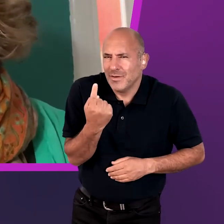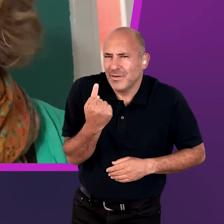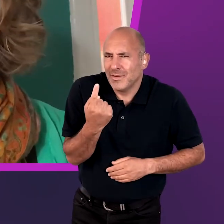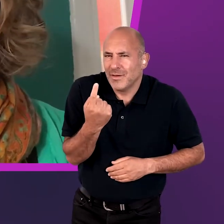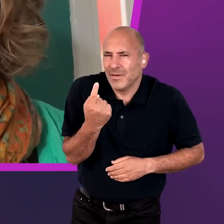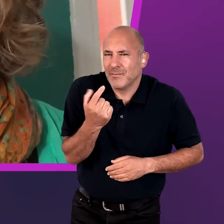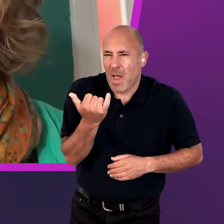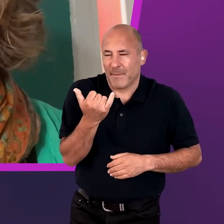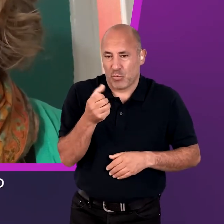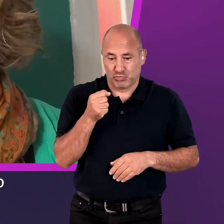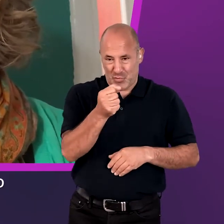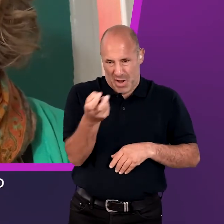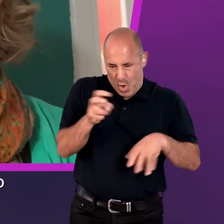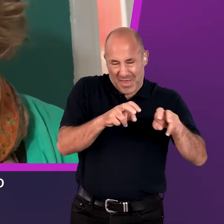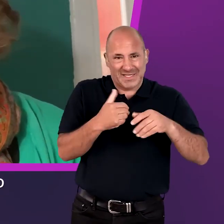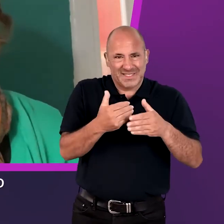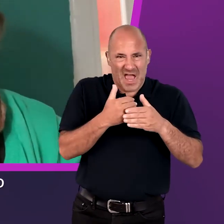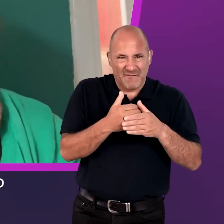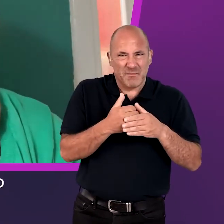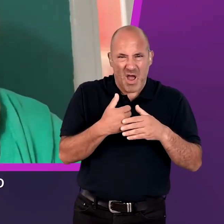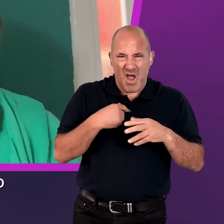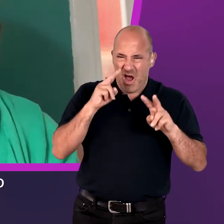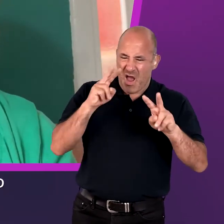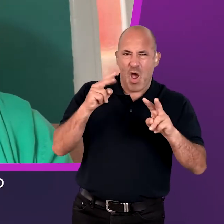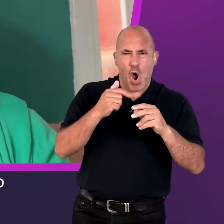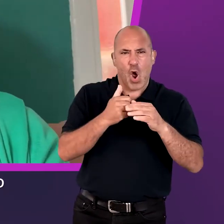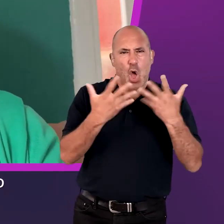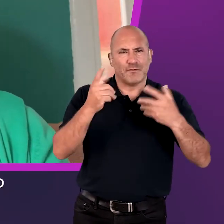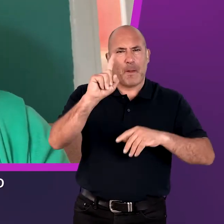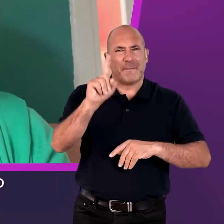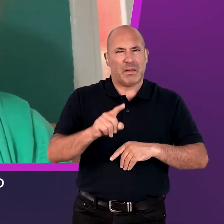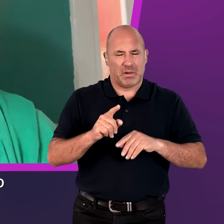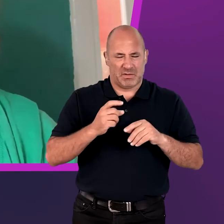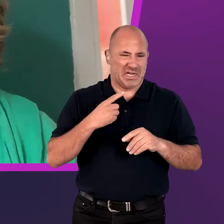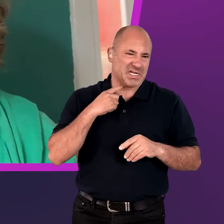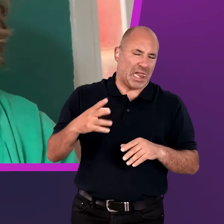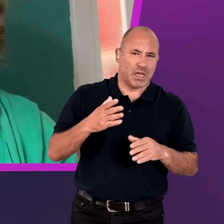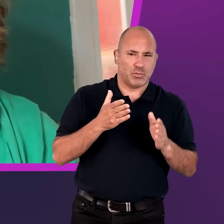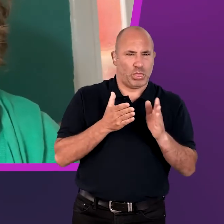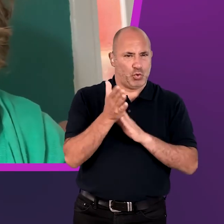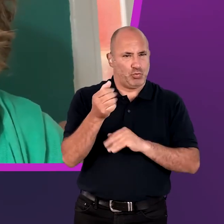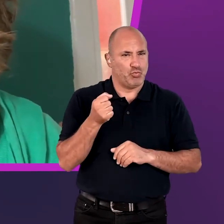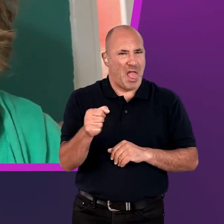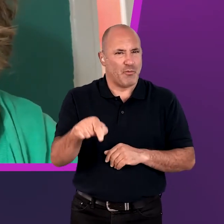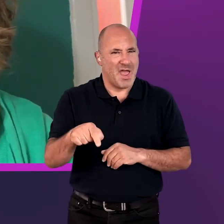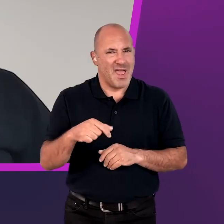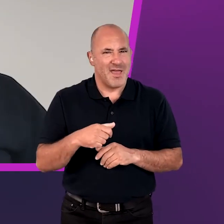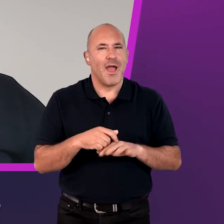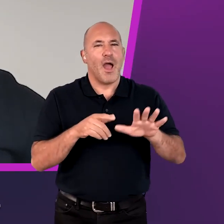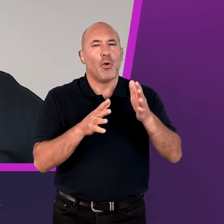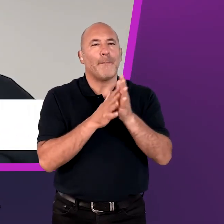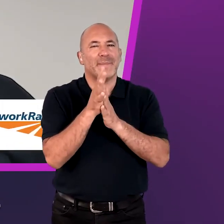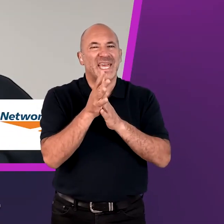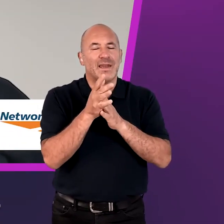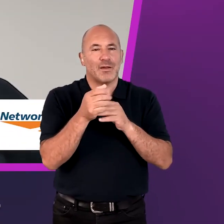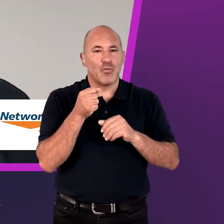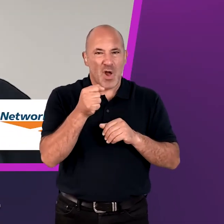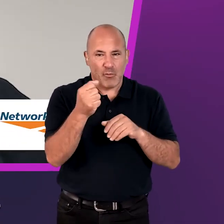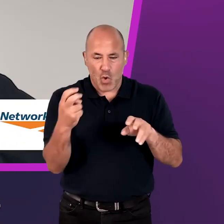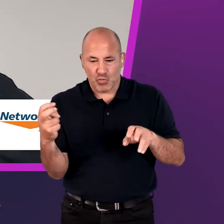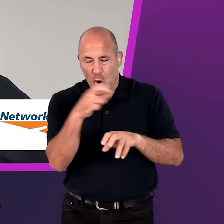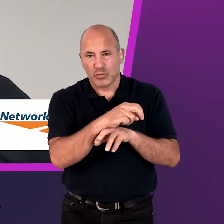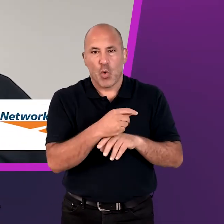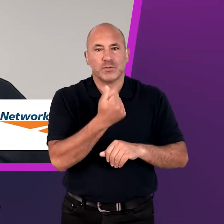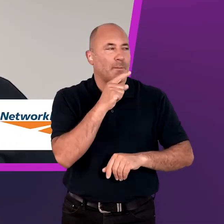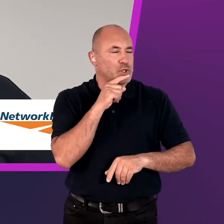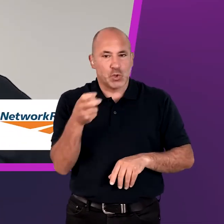Safest for who exactly? It might be safe for those who are on the train, but I hear a lot of people are killed on the railway. I guess you mean when you have to